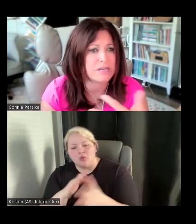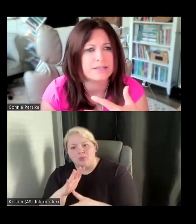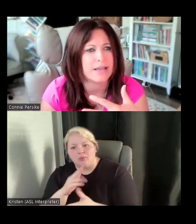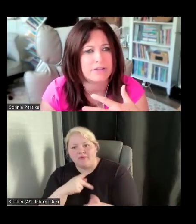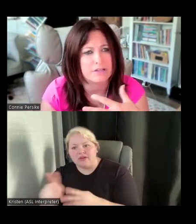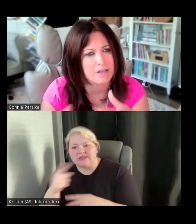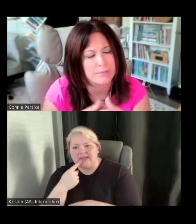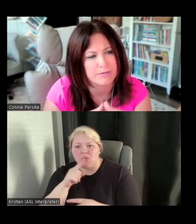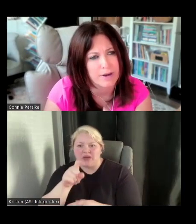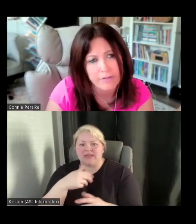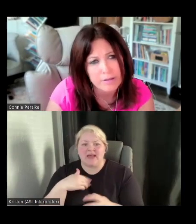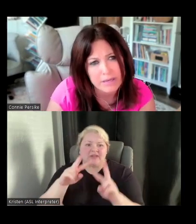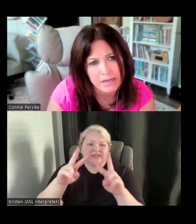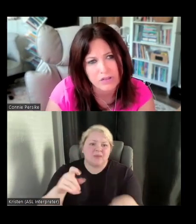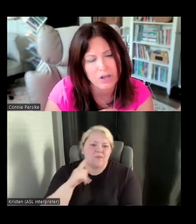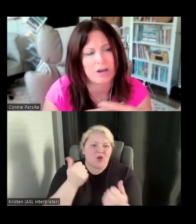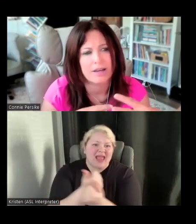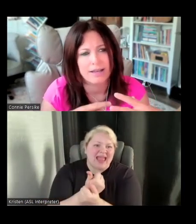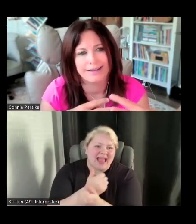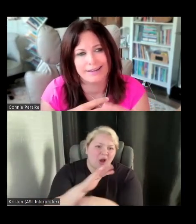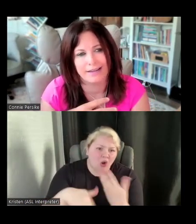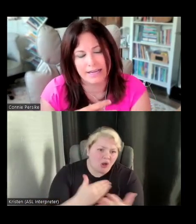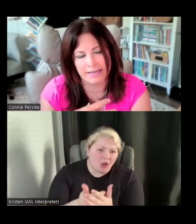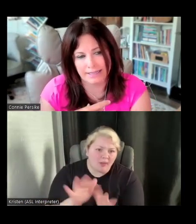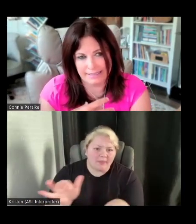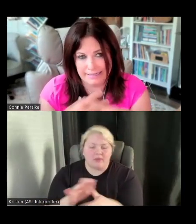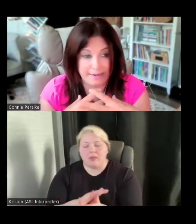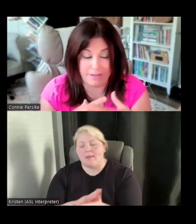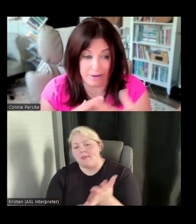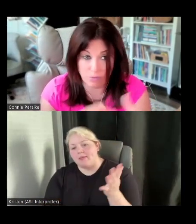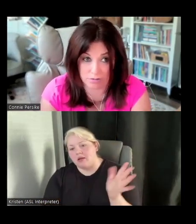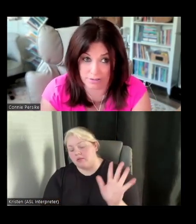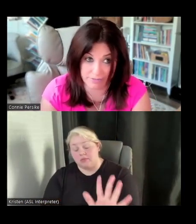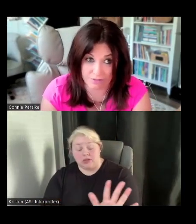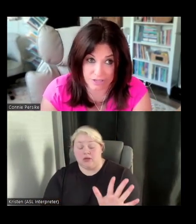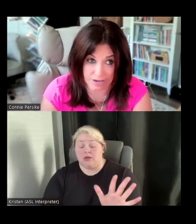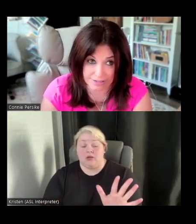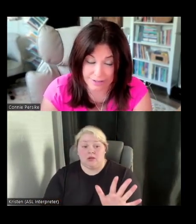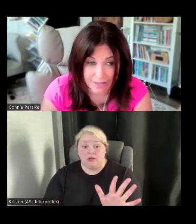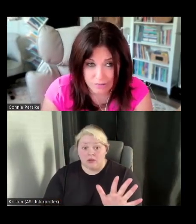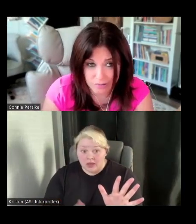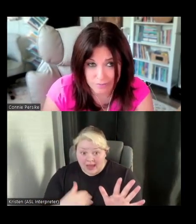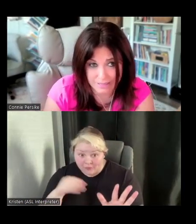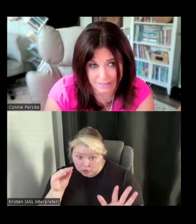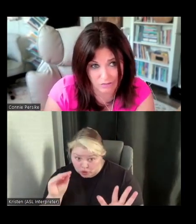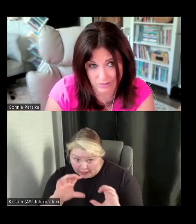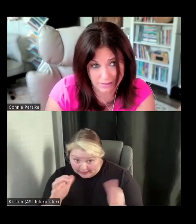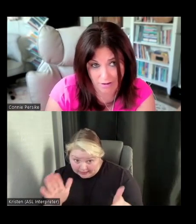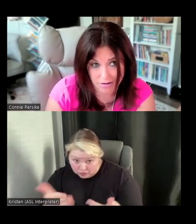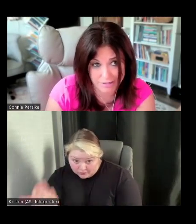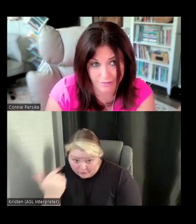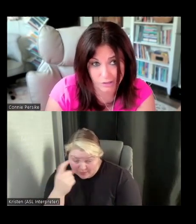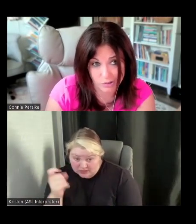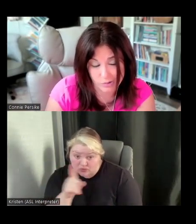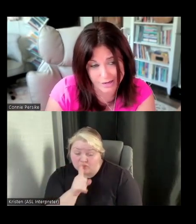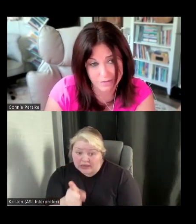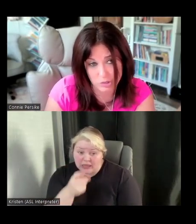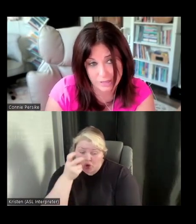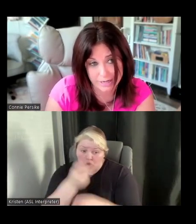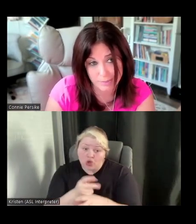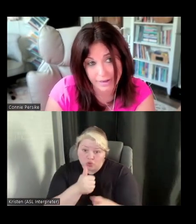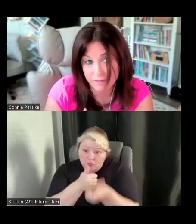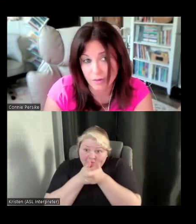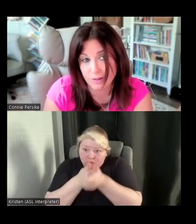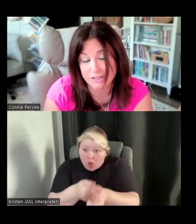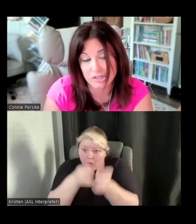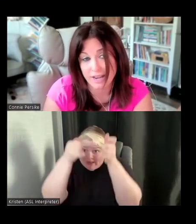well, we need to have an assessment for every behavior. And I'm like, whoa, have you ever taught in a classroom? Because it's really hard to follow an